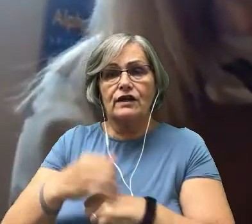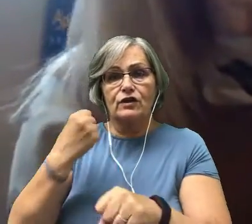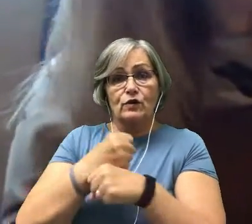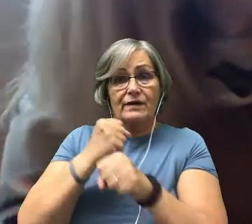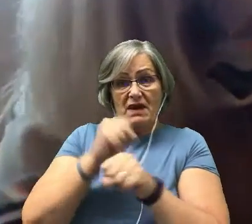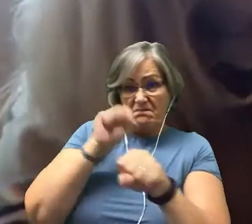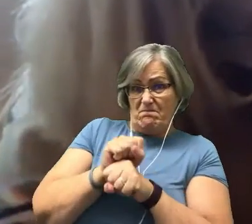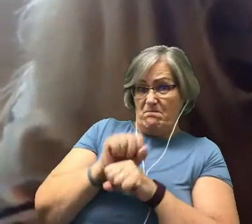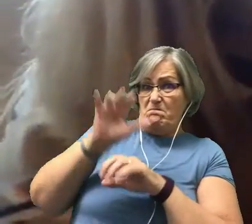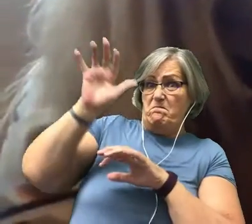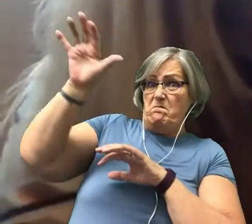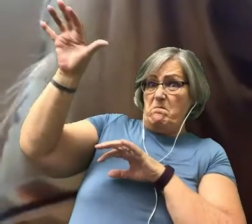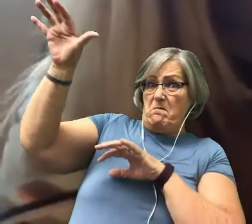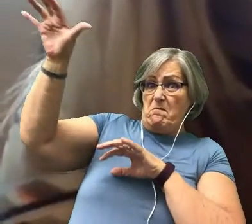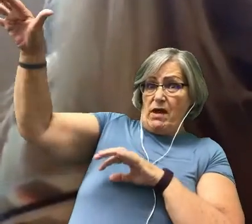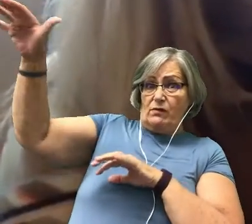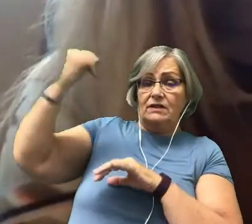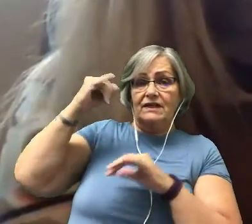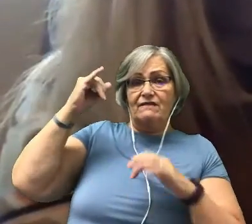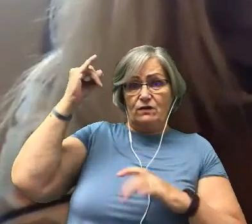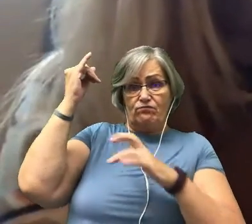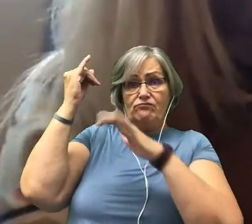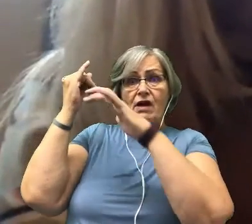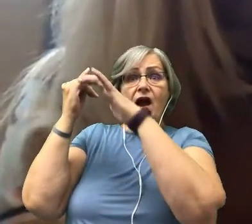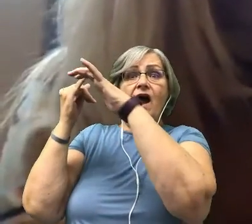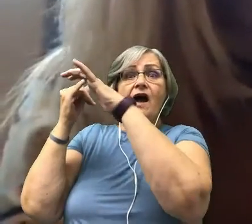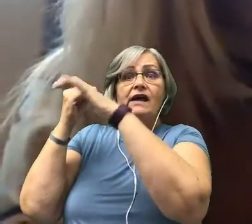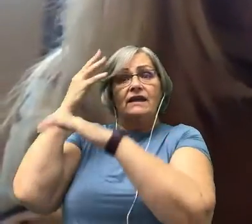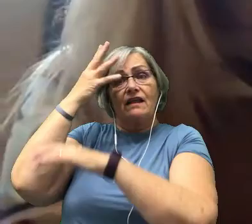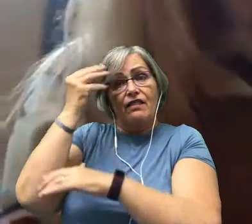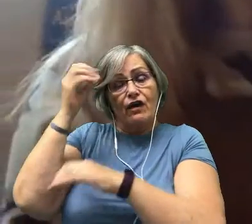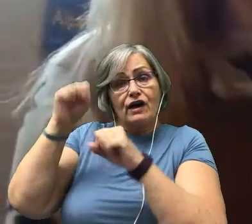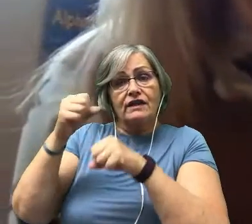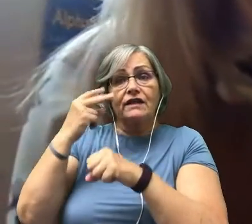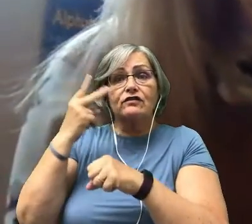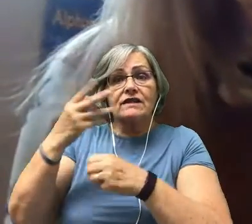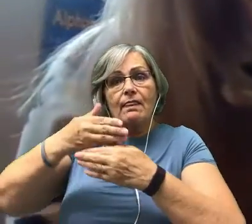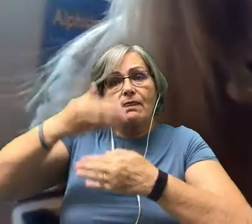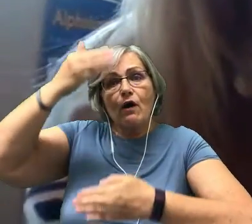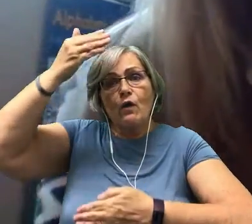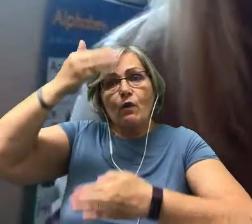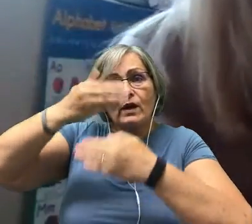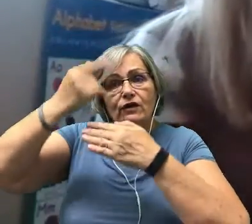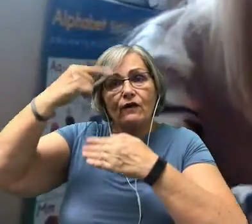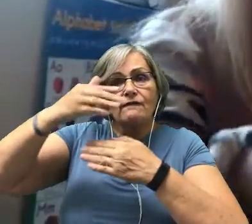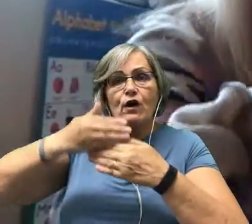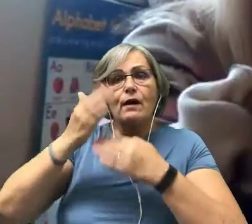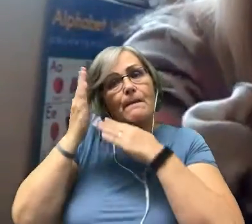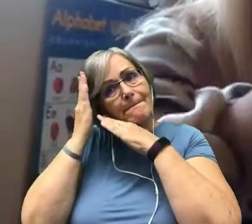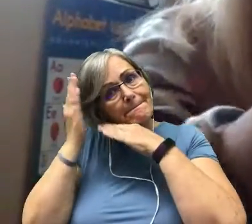mountain. If he went up high enough, he thought, he could see the window of his